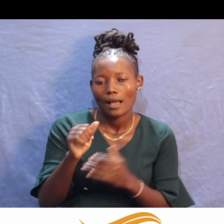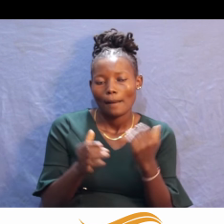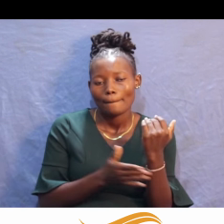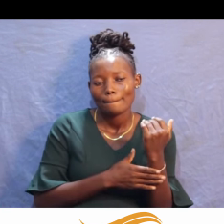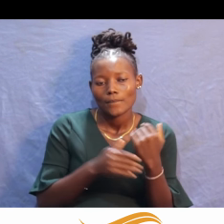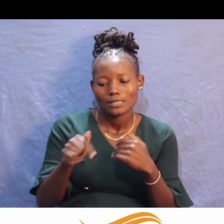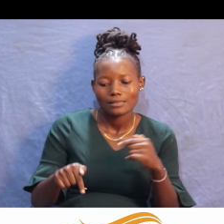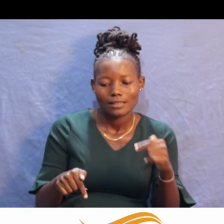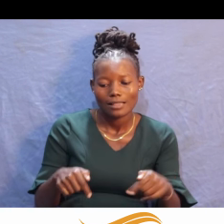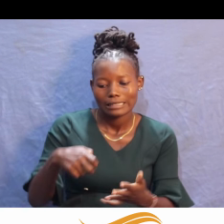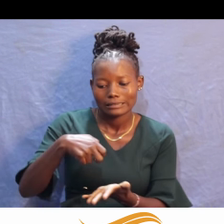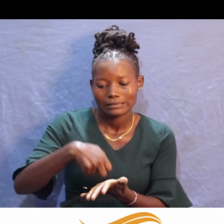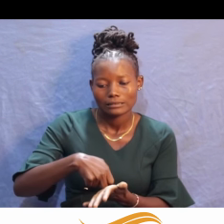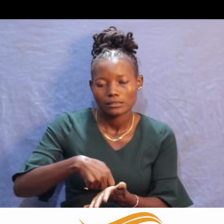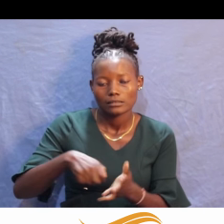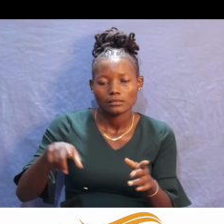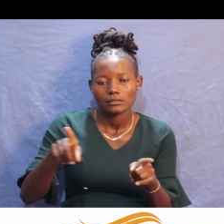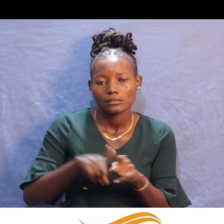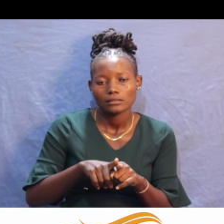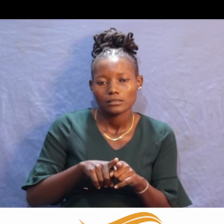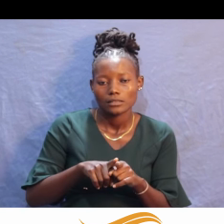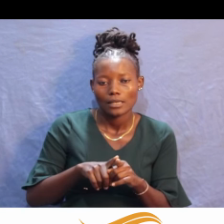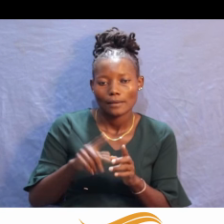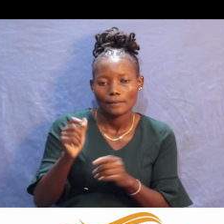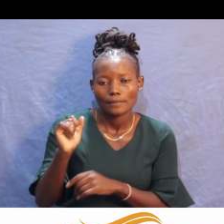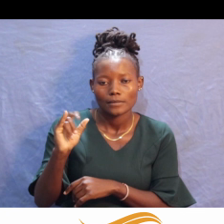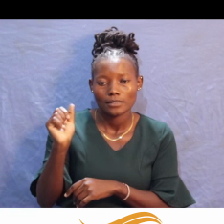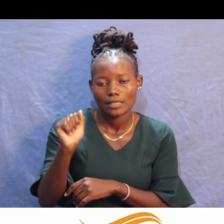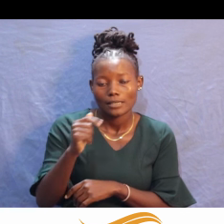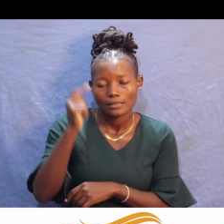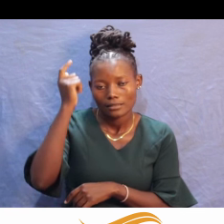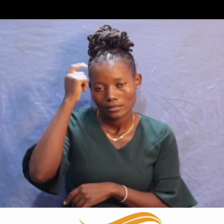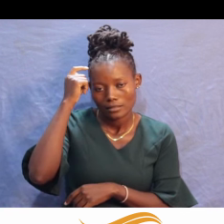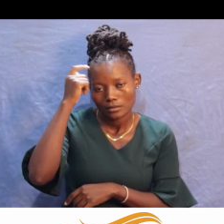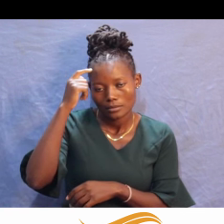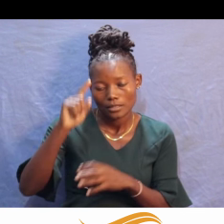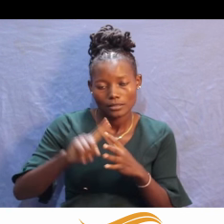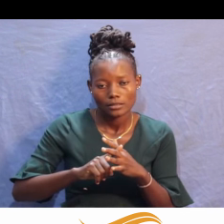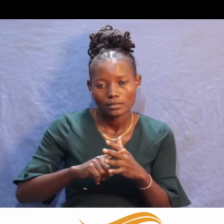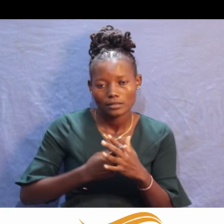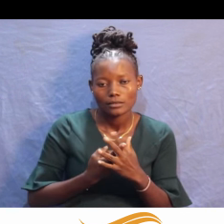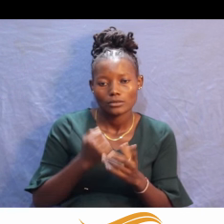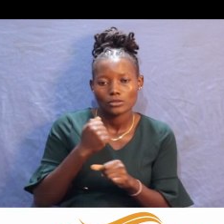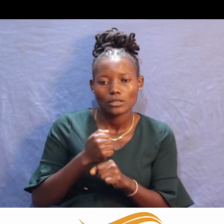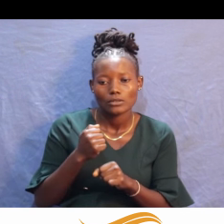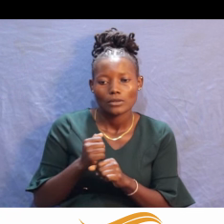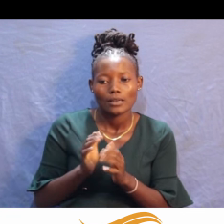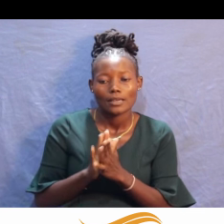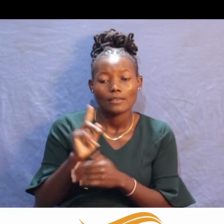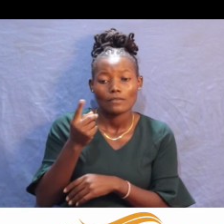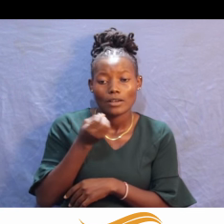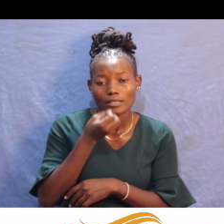and ankles and arms, and that tells the brain that you're starting to do work. And the first response